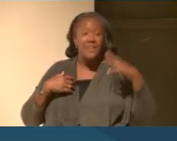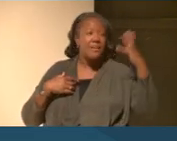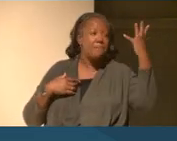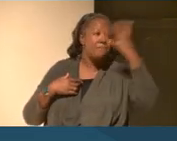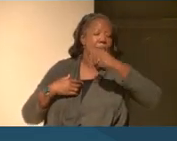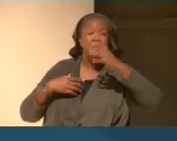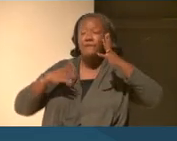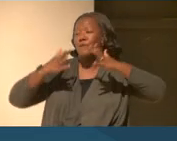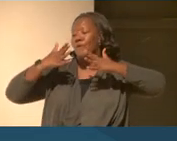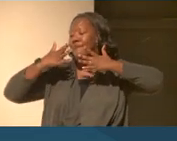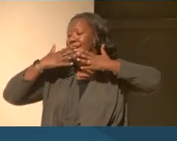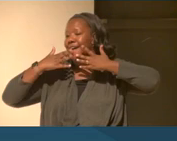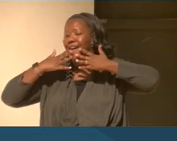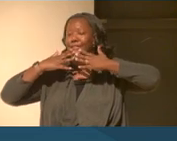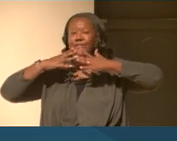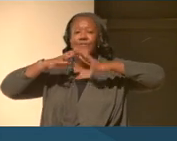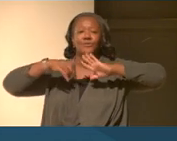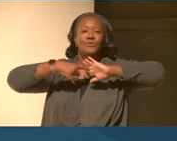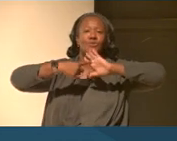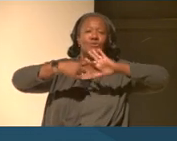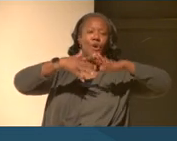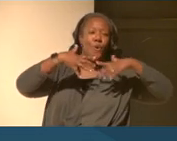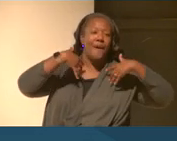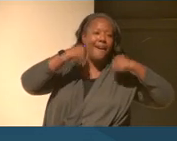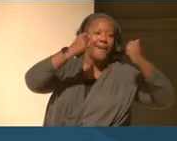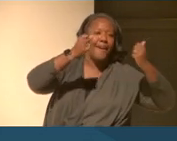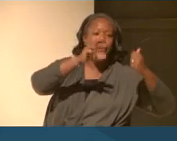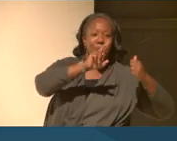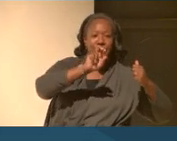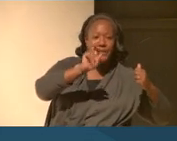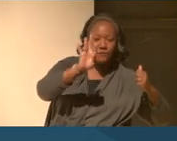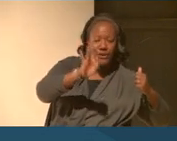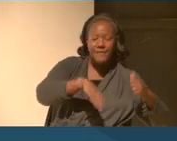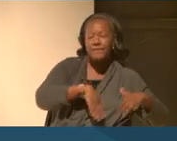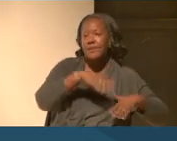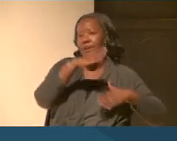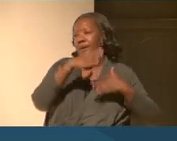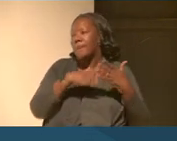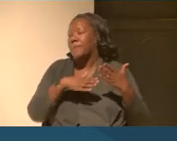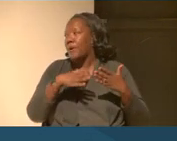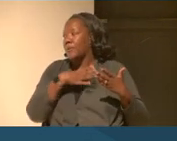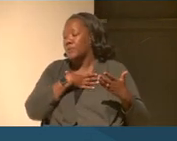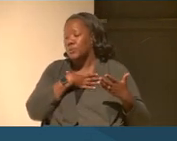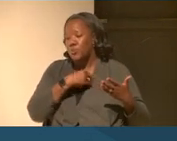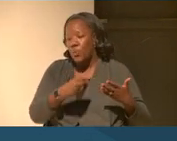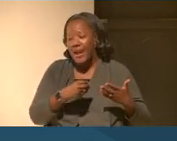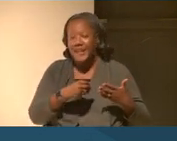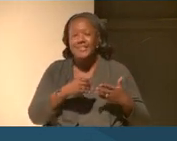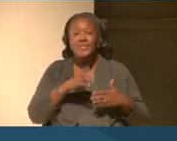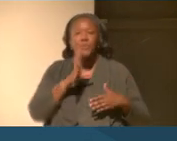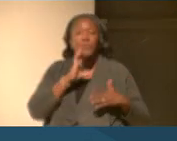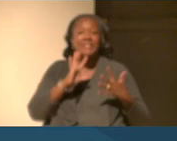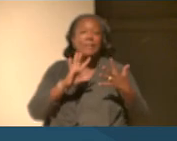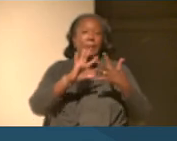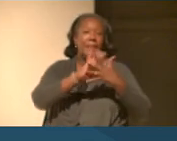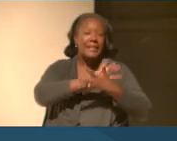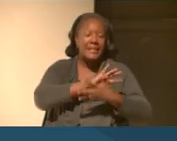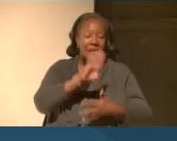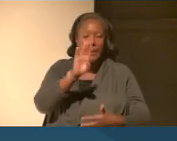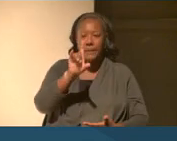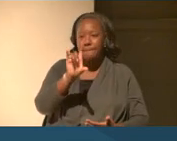colored to symbolize a healthy reef. Part of it was white to symbolize coral bleaching, and part of it was